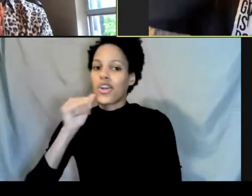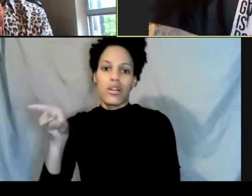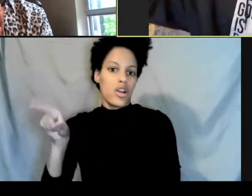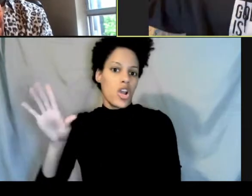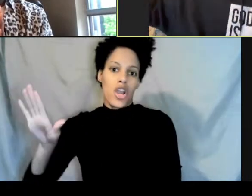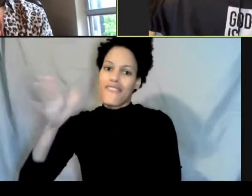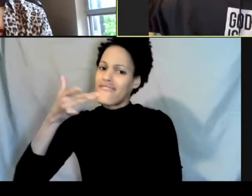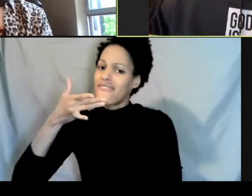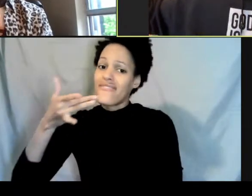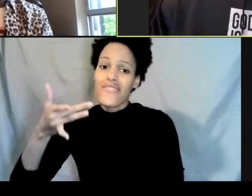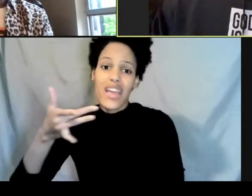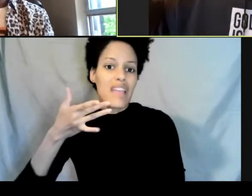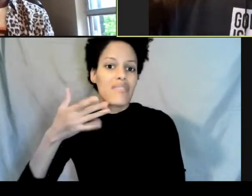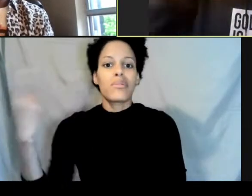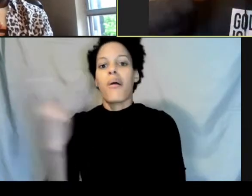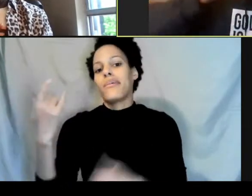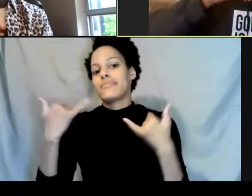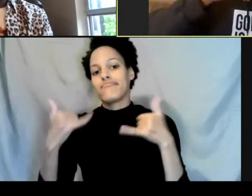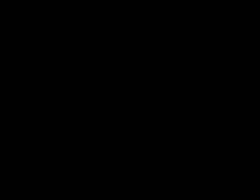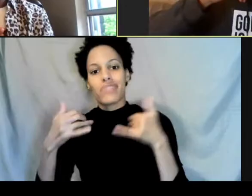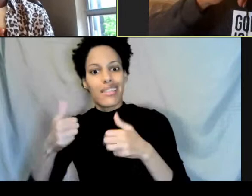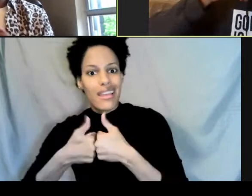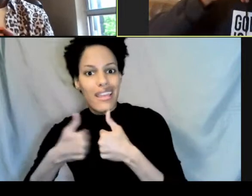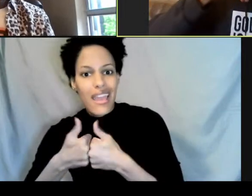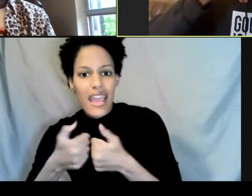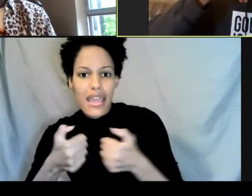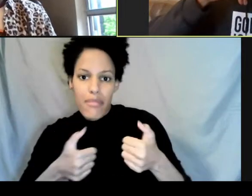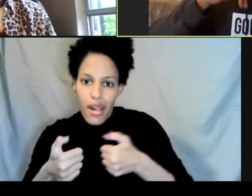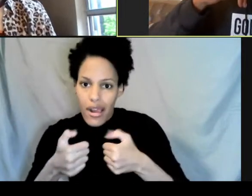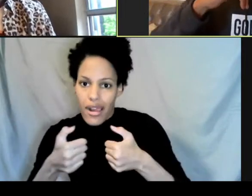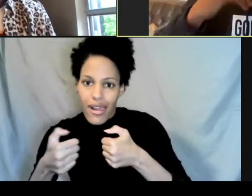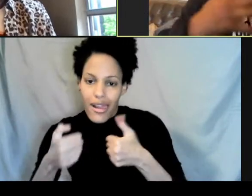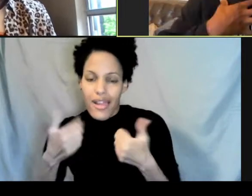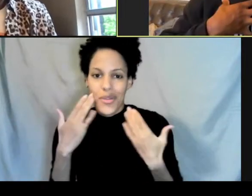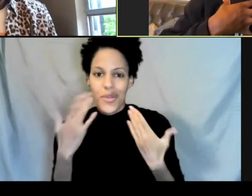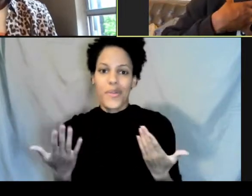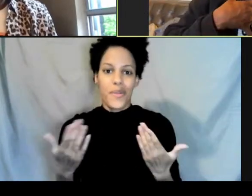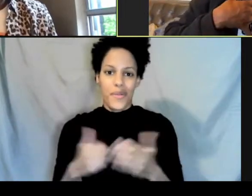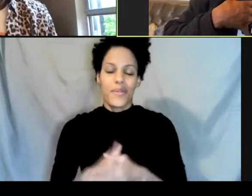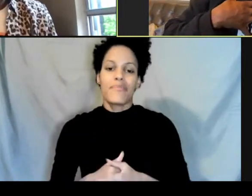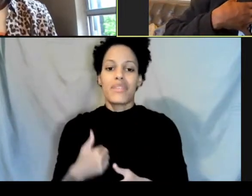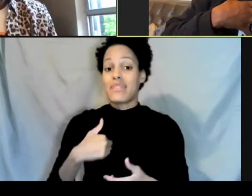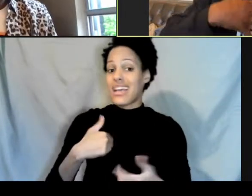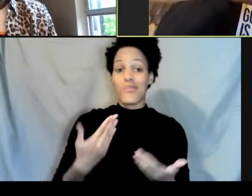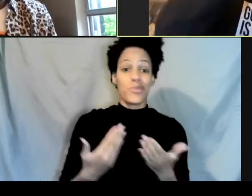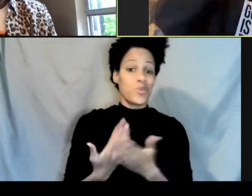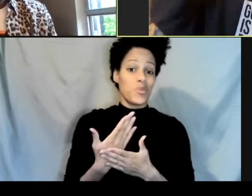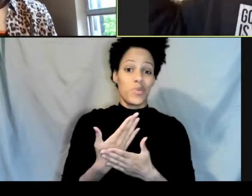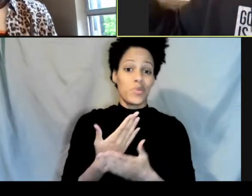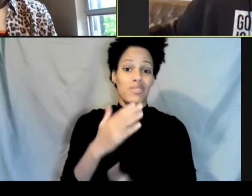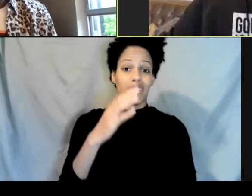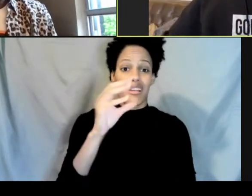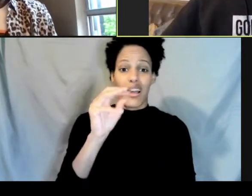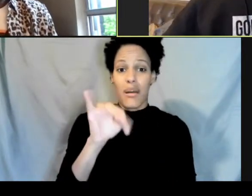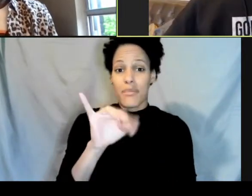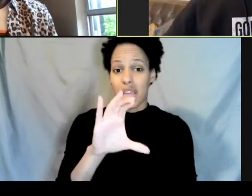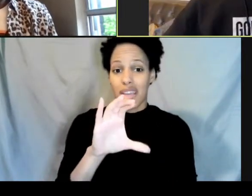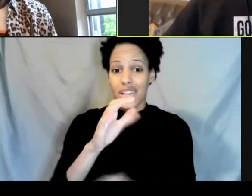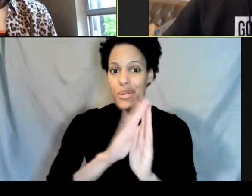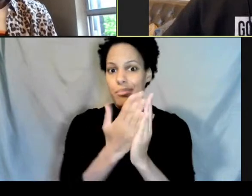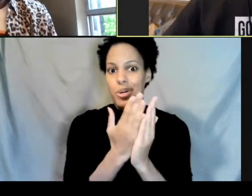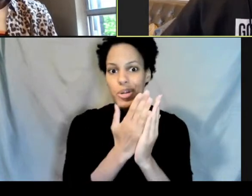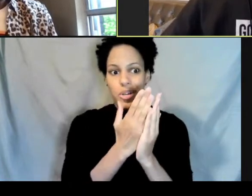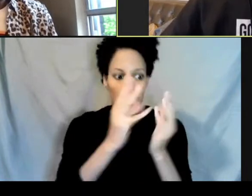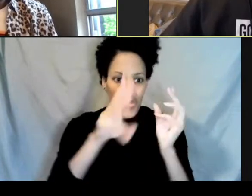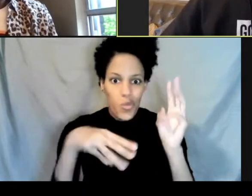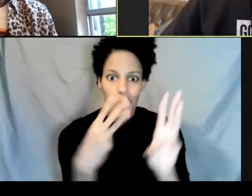always playing that game right now. Like, he's everything. I'm new to the comic book sort of like world. So I didn't know that we